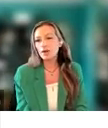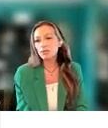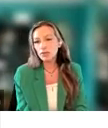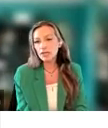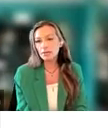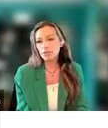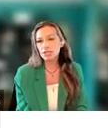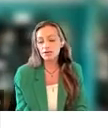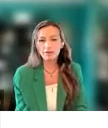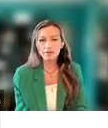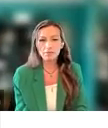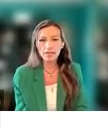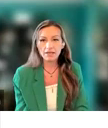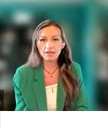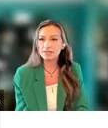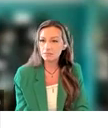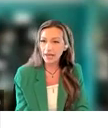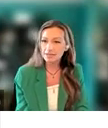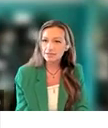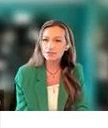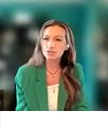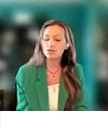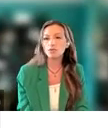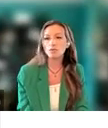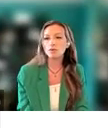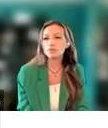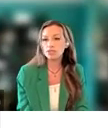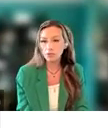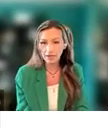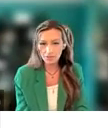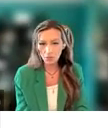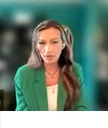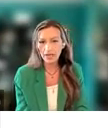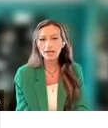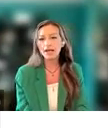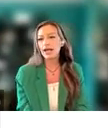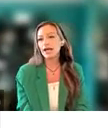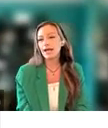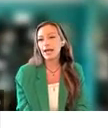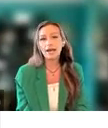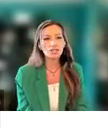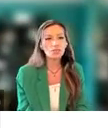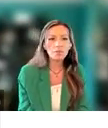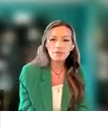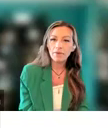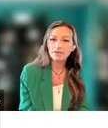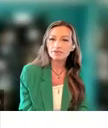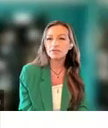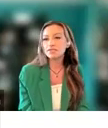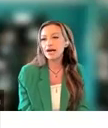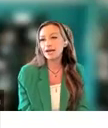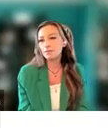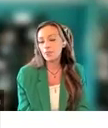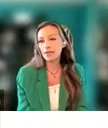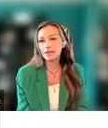And so I really appreciate you giving me the space to share my story. And I just want to be mindful